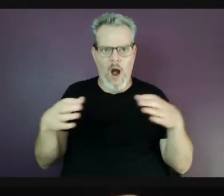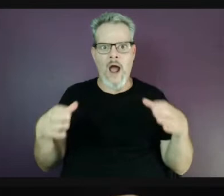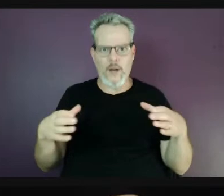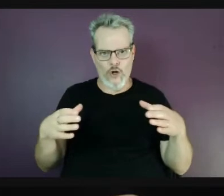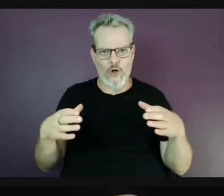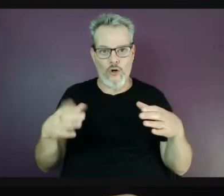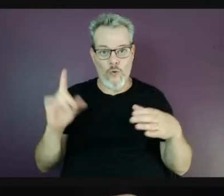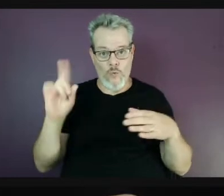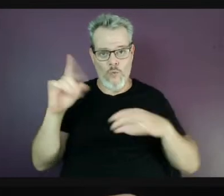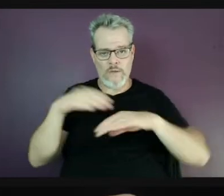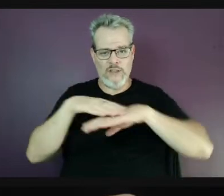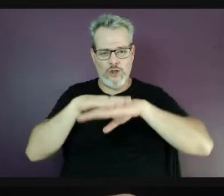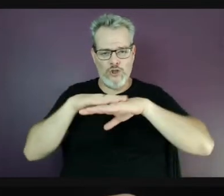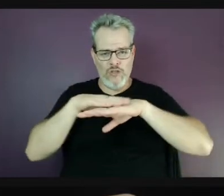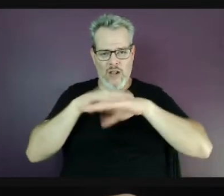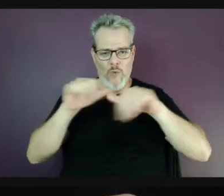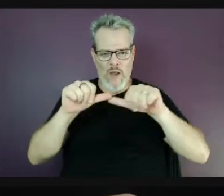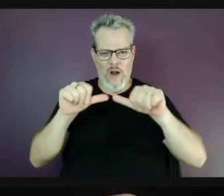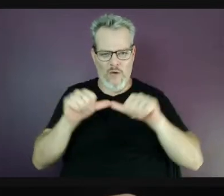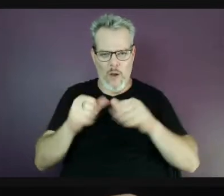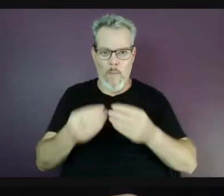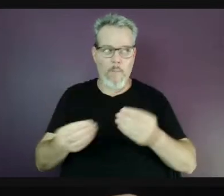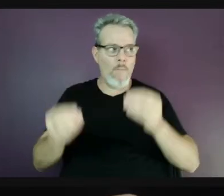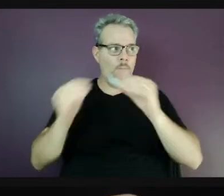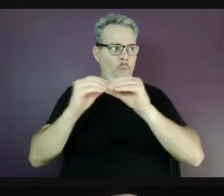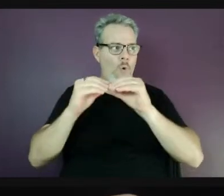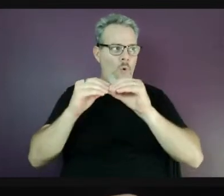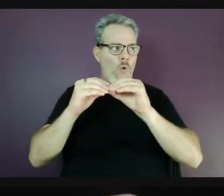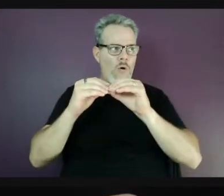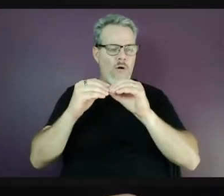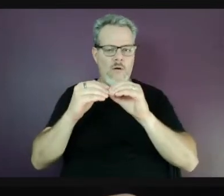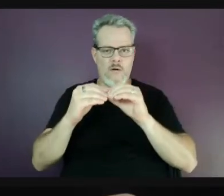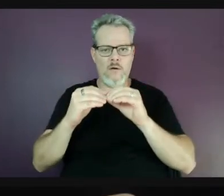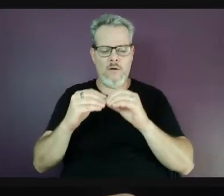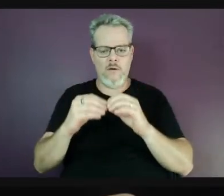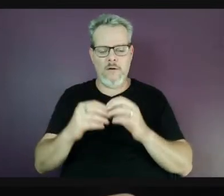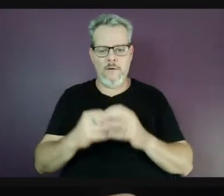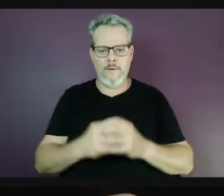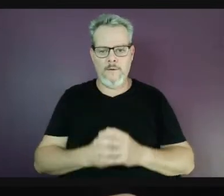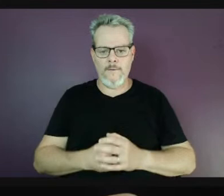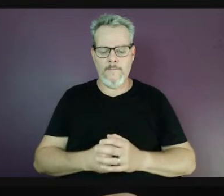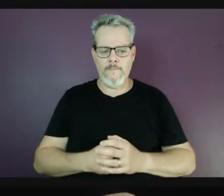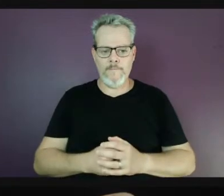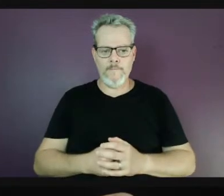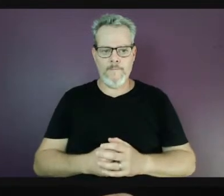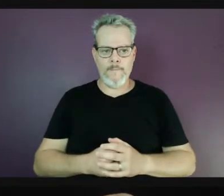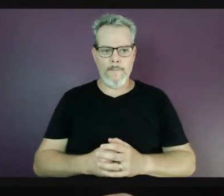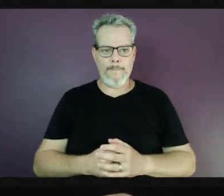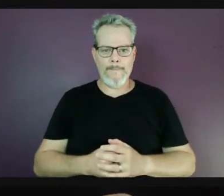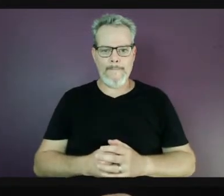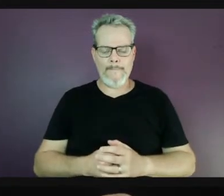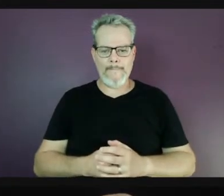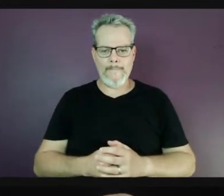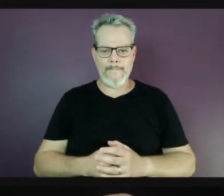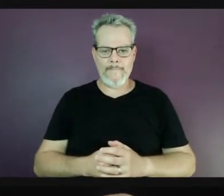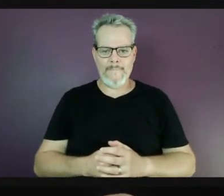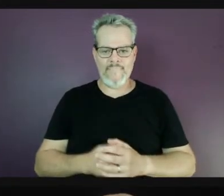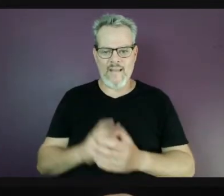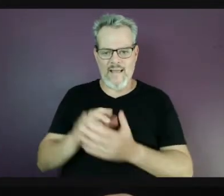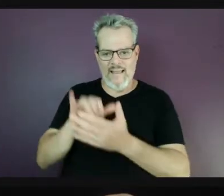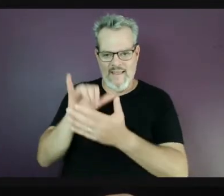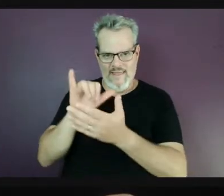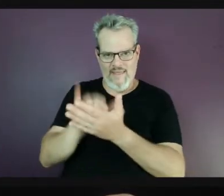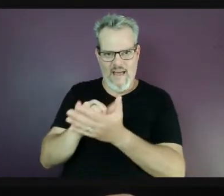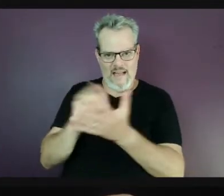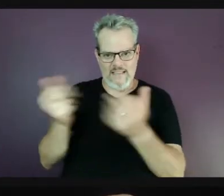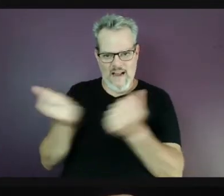stuff. It actually exceeds the modern caldera's boundaries on the surface here. So that's where it's all